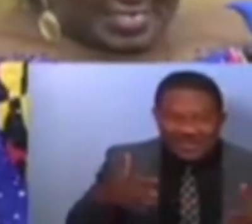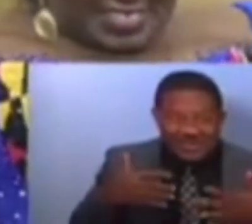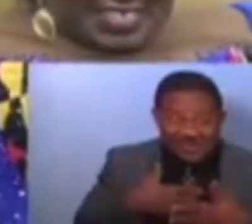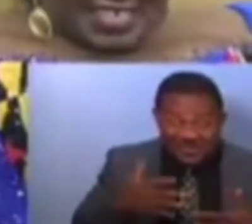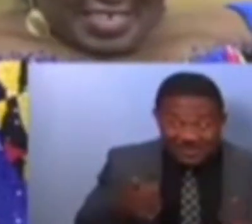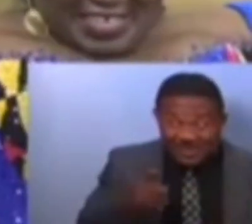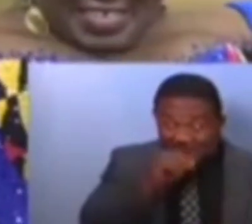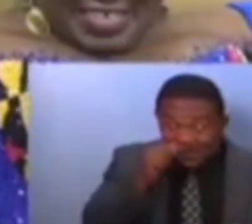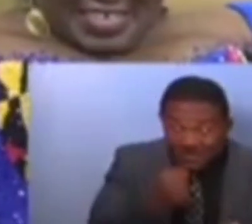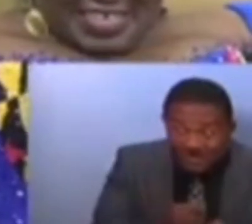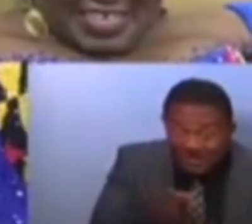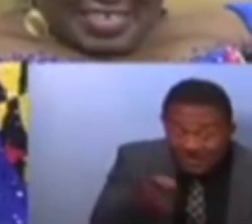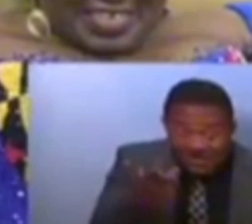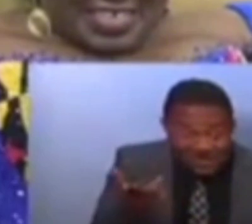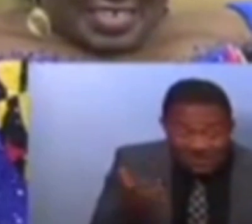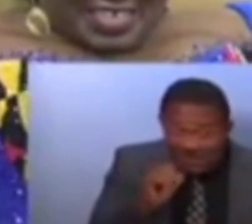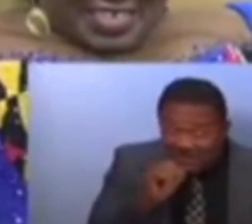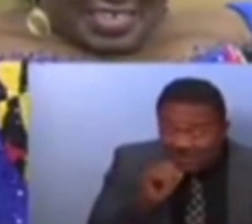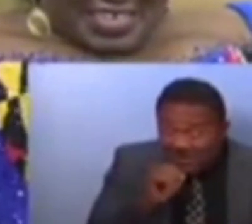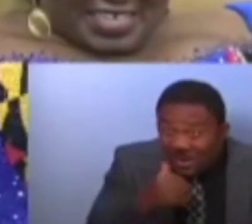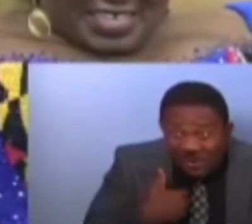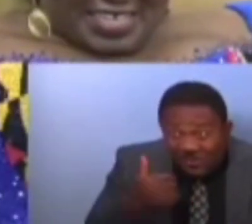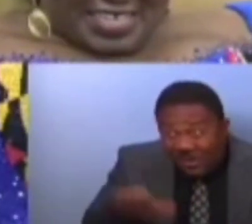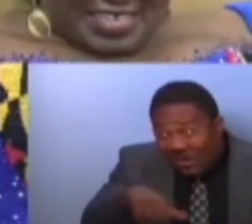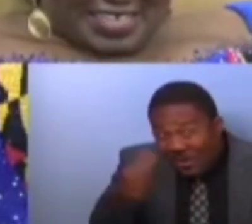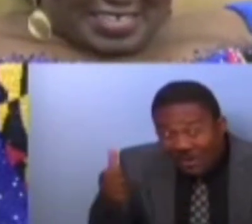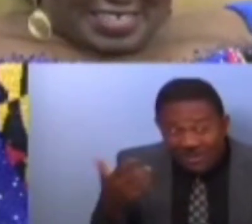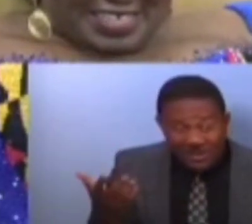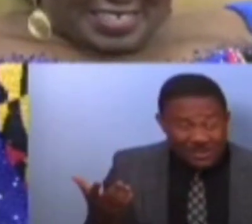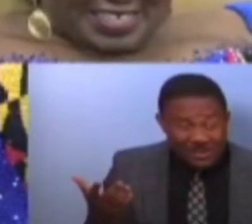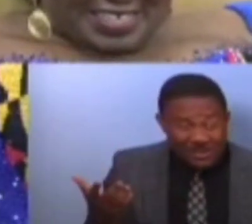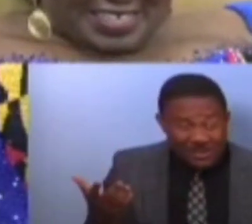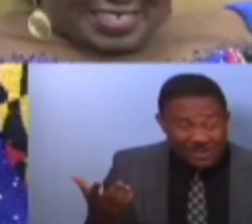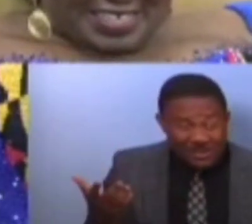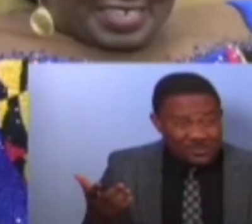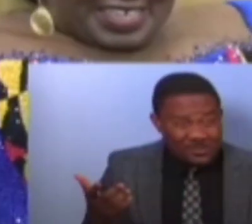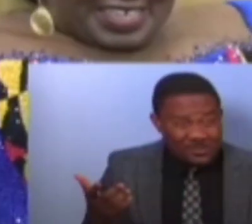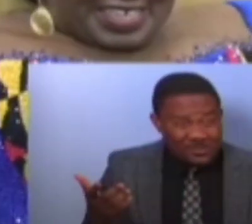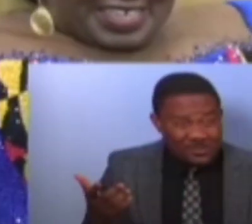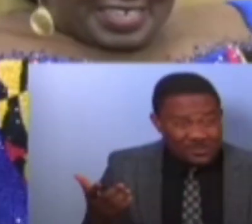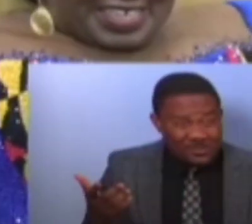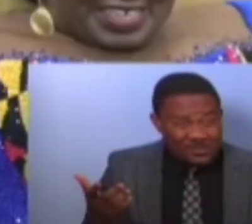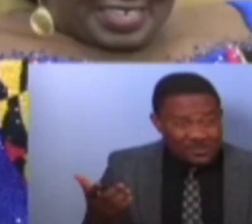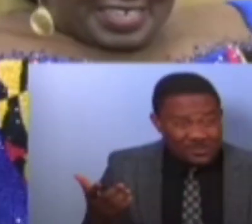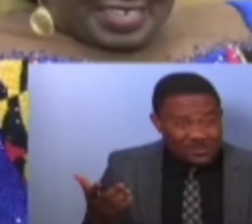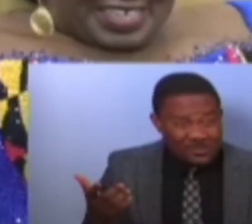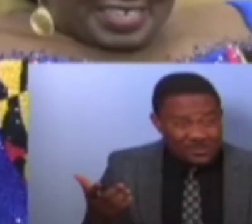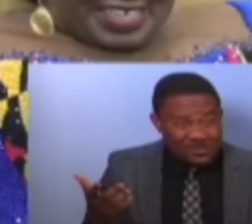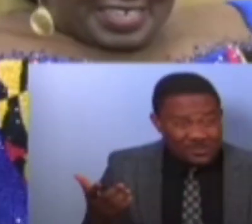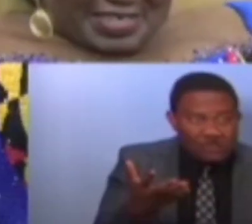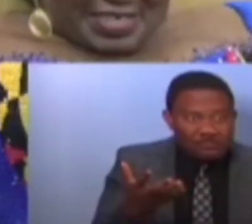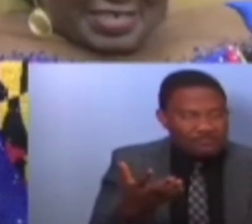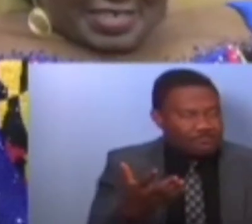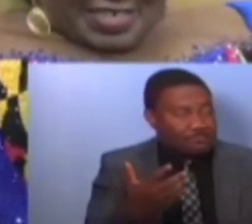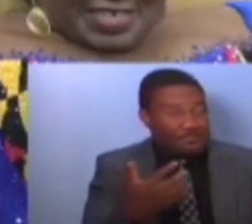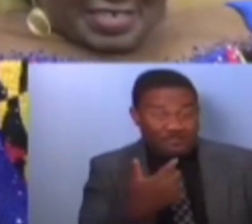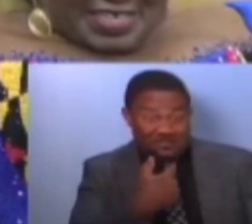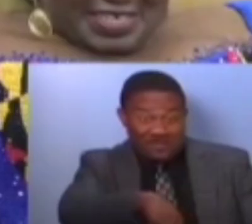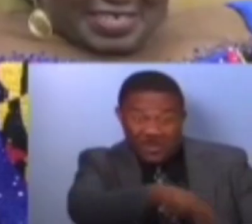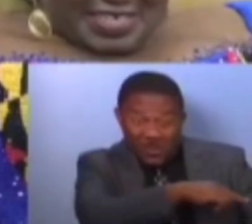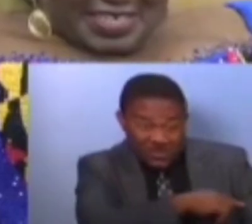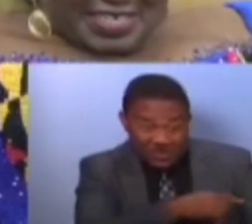not. Are you sure you don't have any other nomination yourself? Mr. Chairman, I want to find out from our